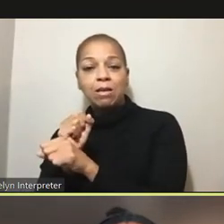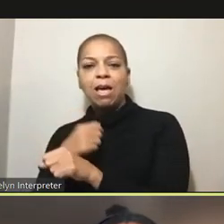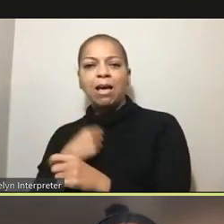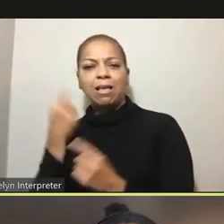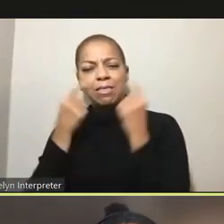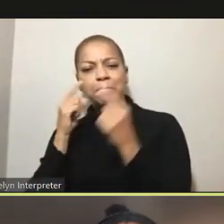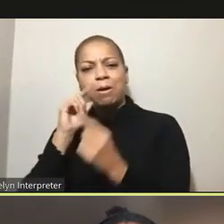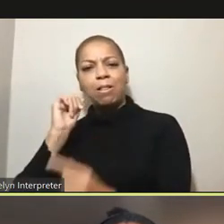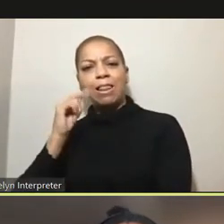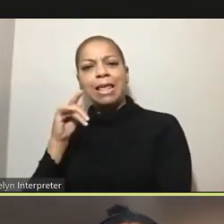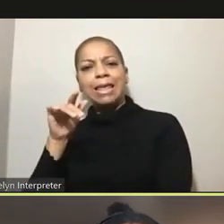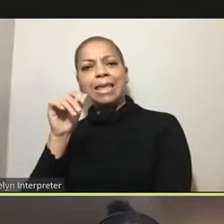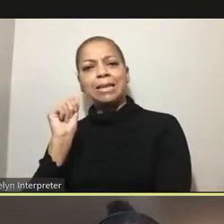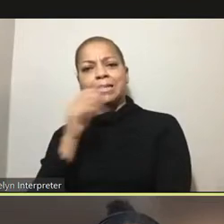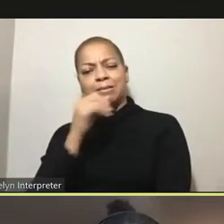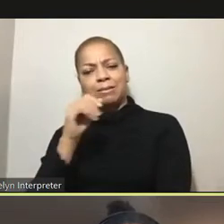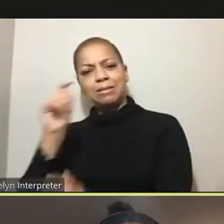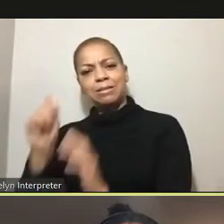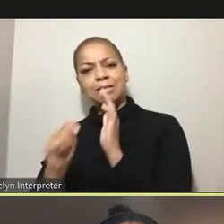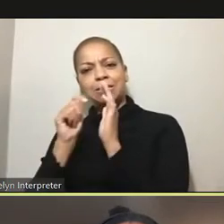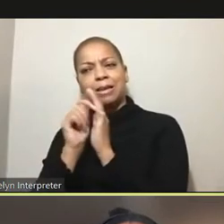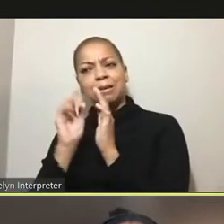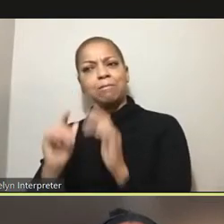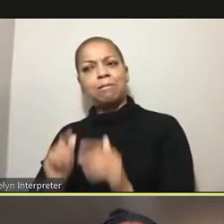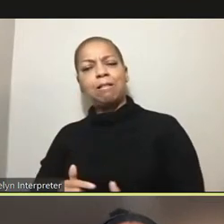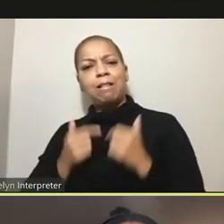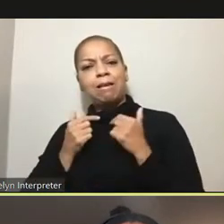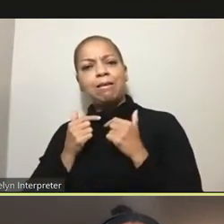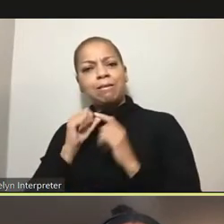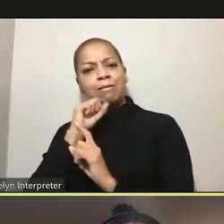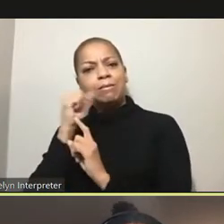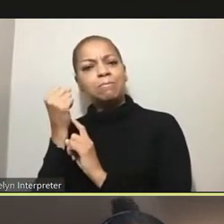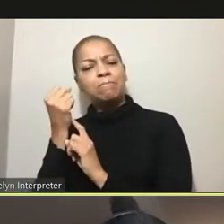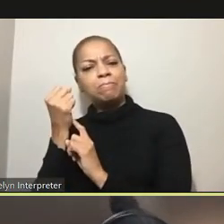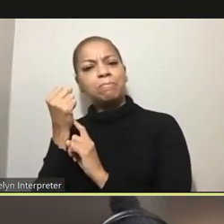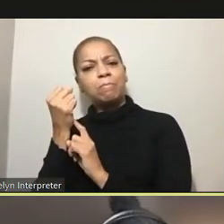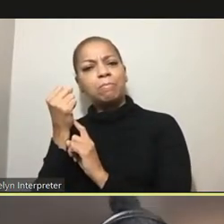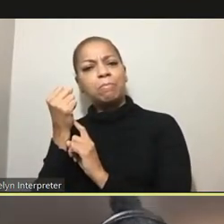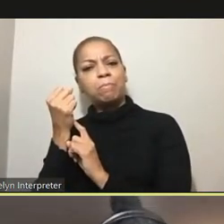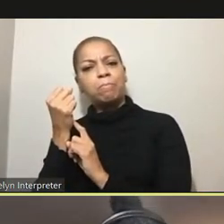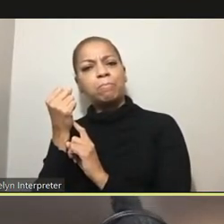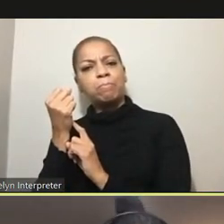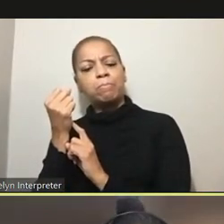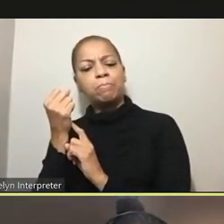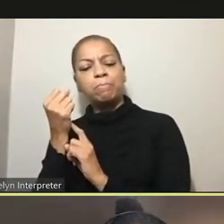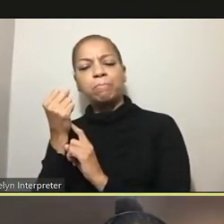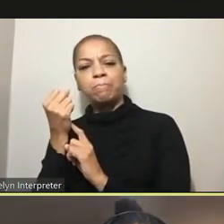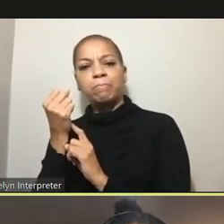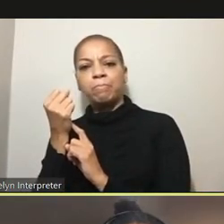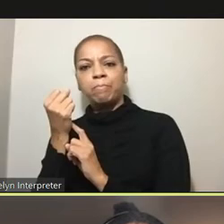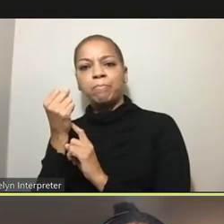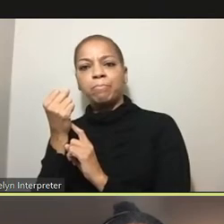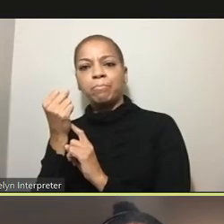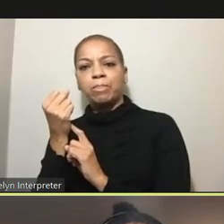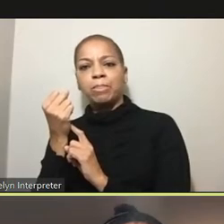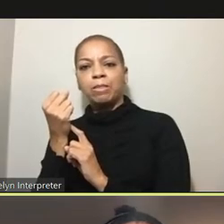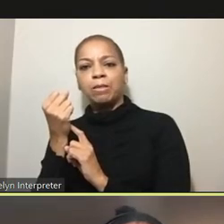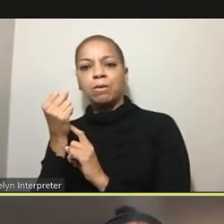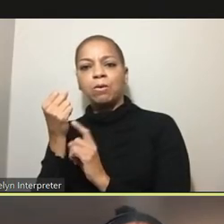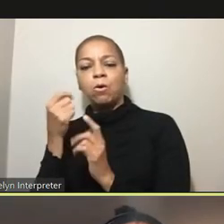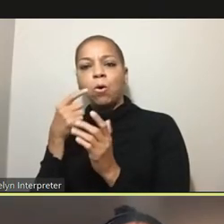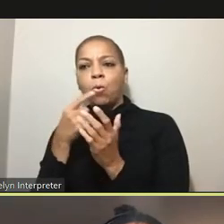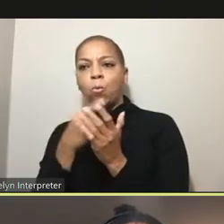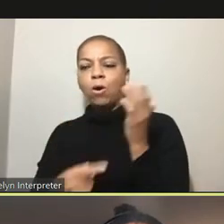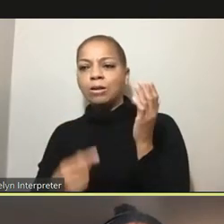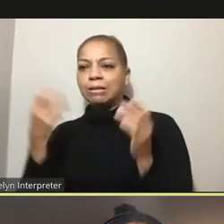and time and their life conditions and what has been, you know, taken from us